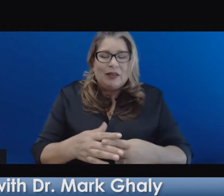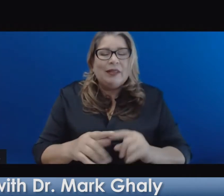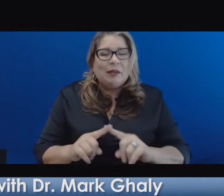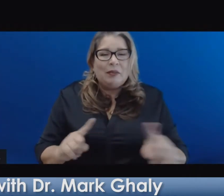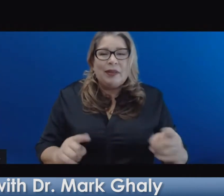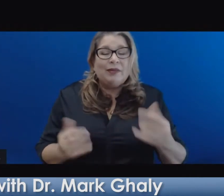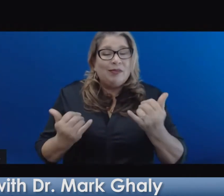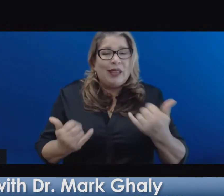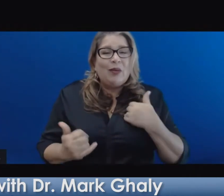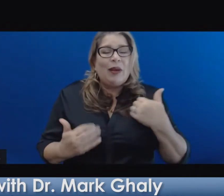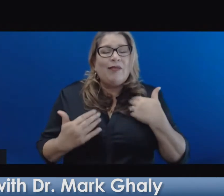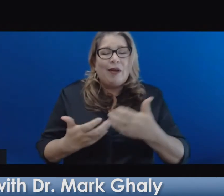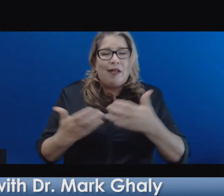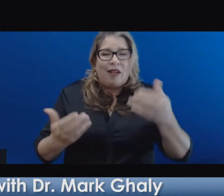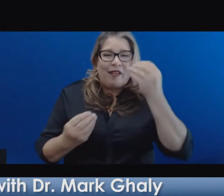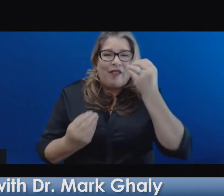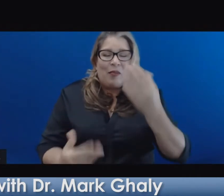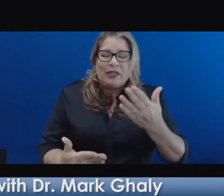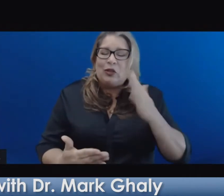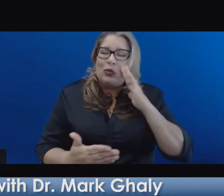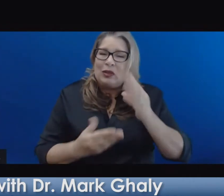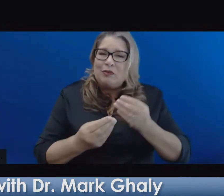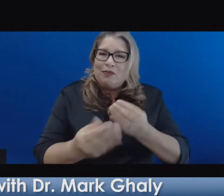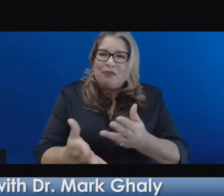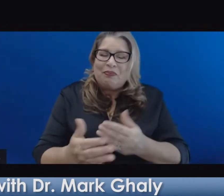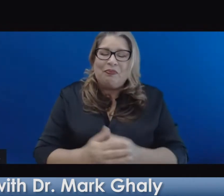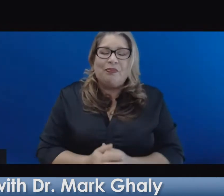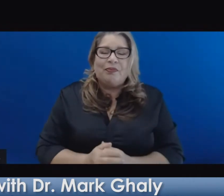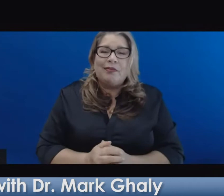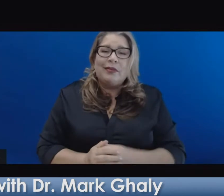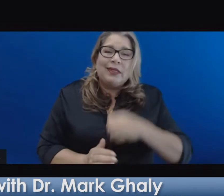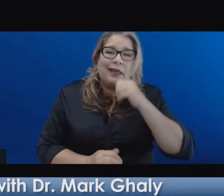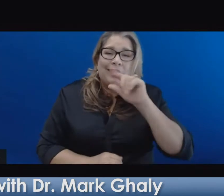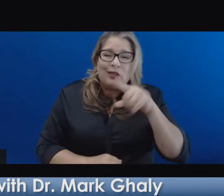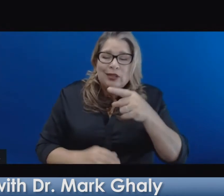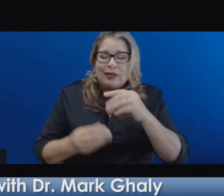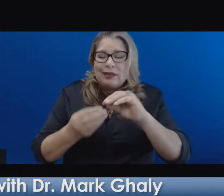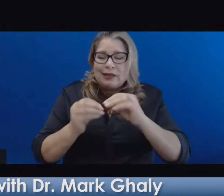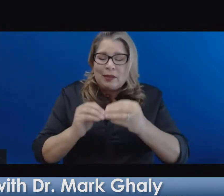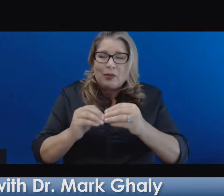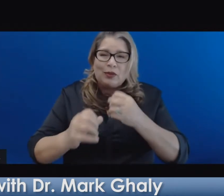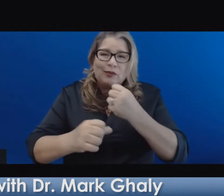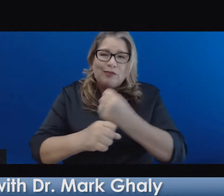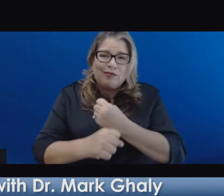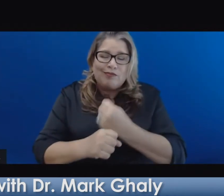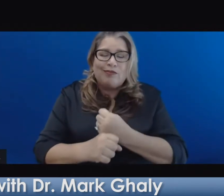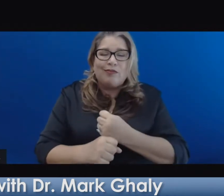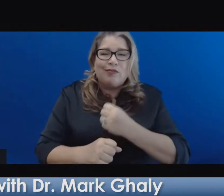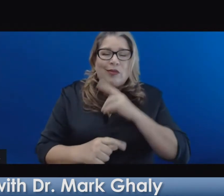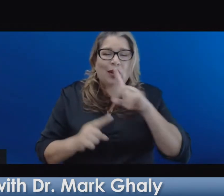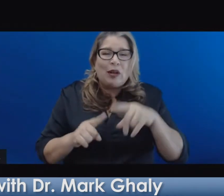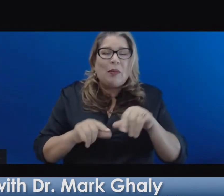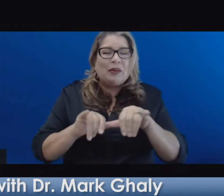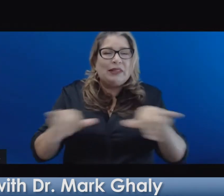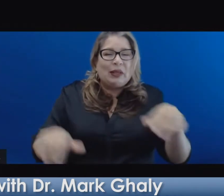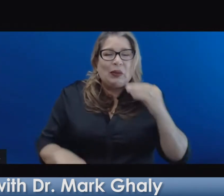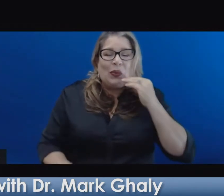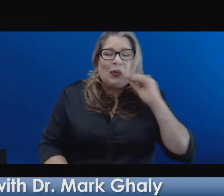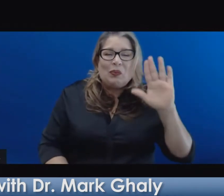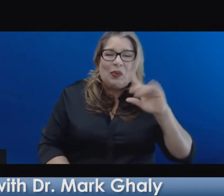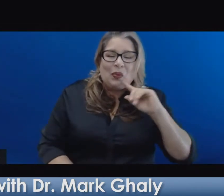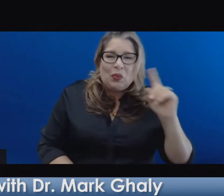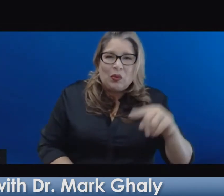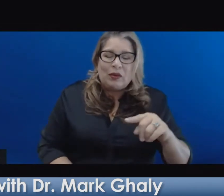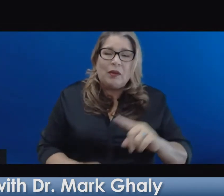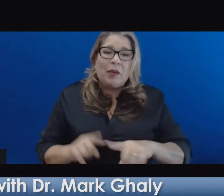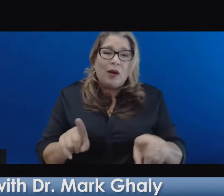So get through not just data, not just a bit about the regional stay-at-home order, of course,